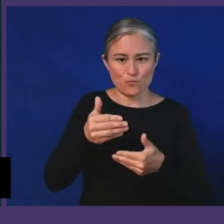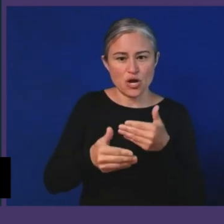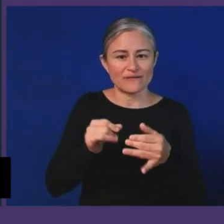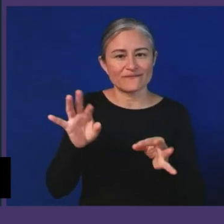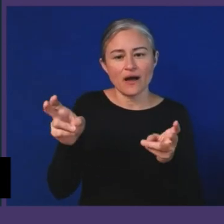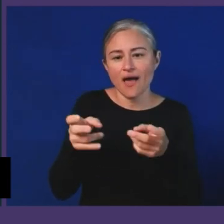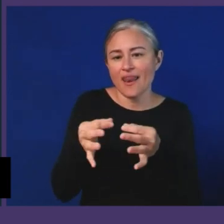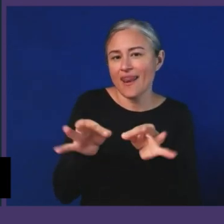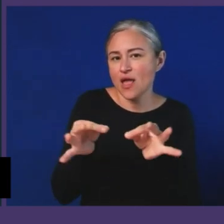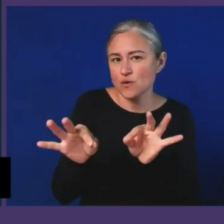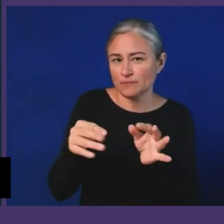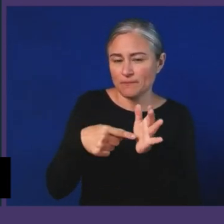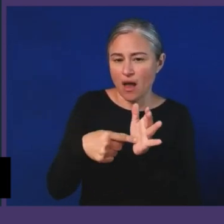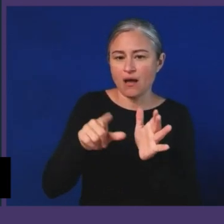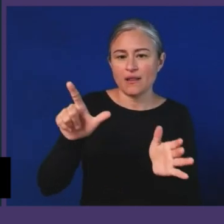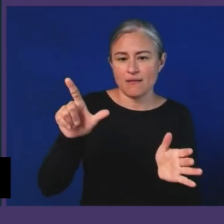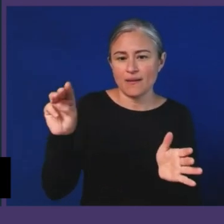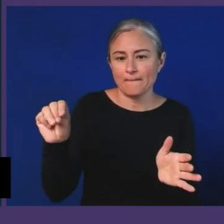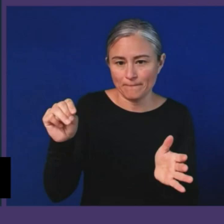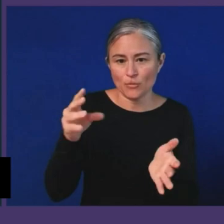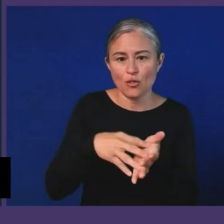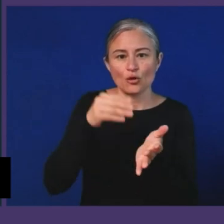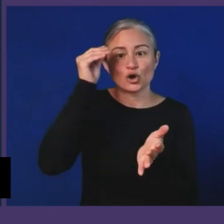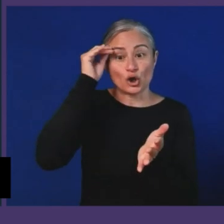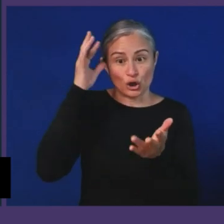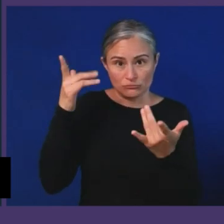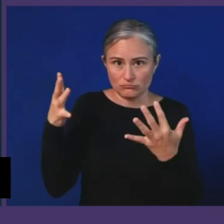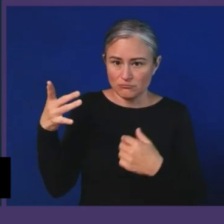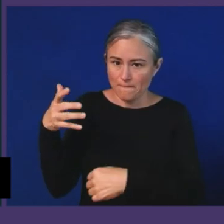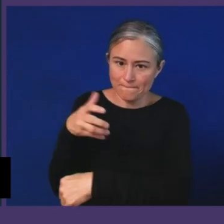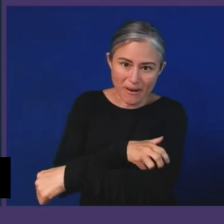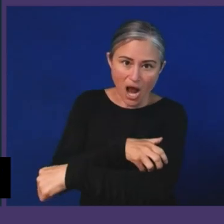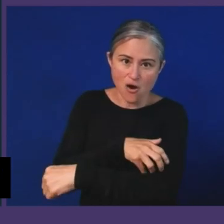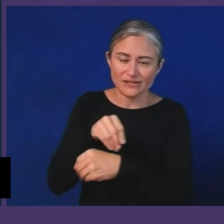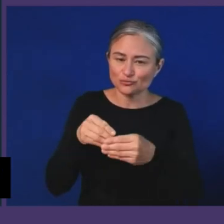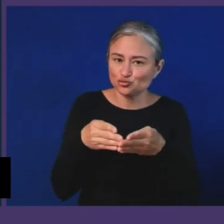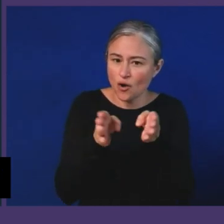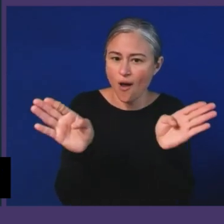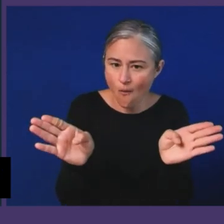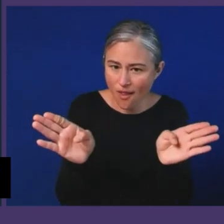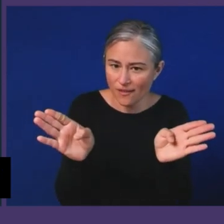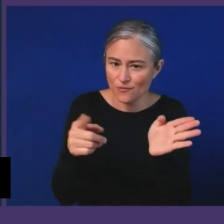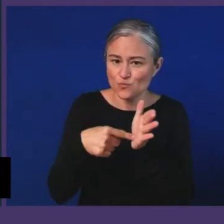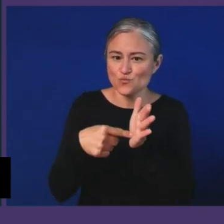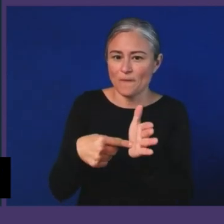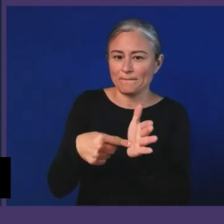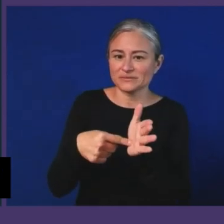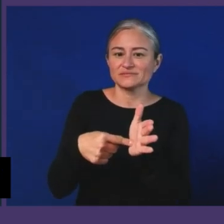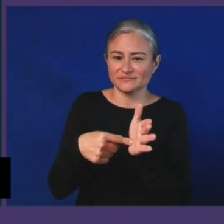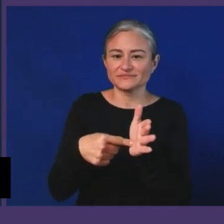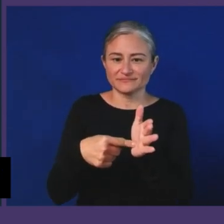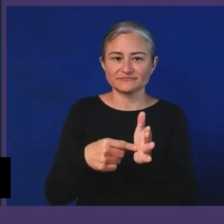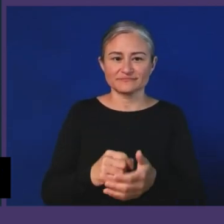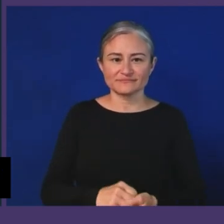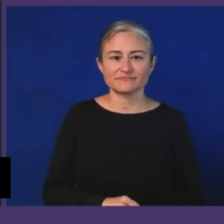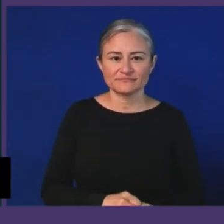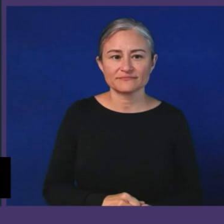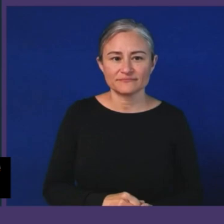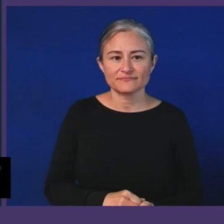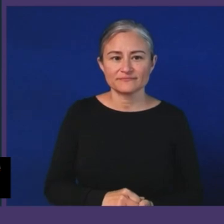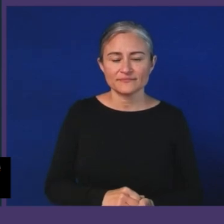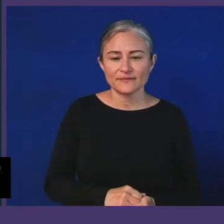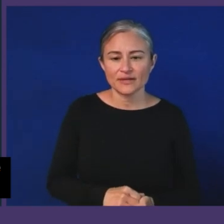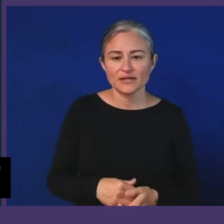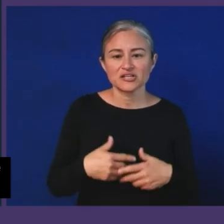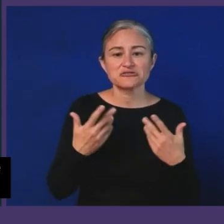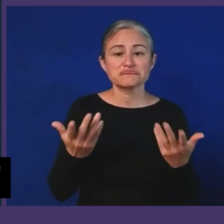general representations, and it's possible to very efficiently fine-tune them for any arbitrary downstream task you might be interested in. So as an example, if you're interested in